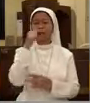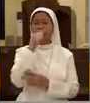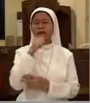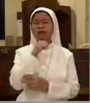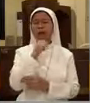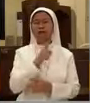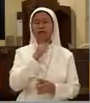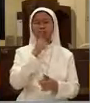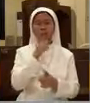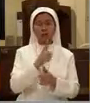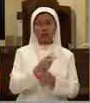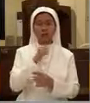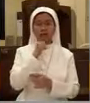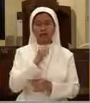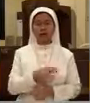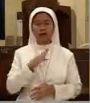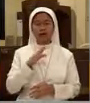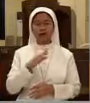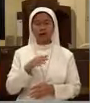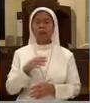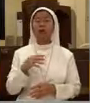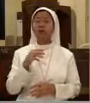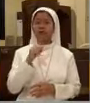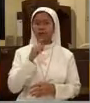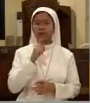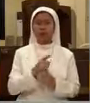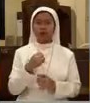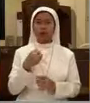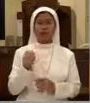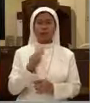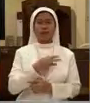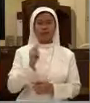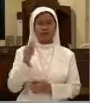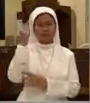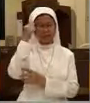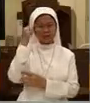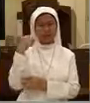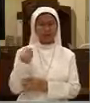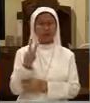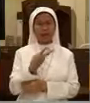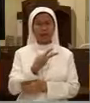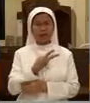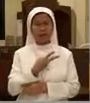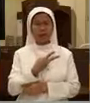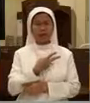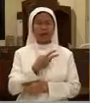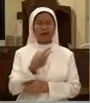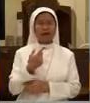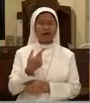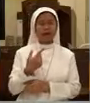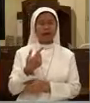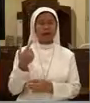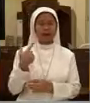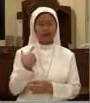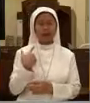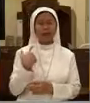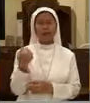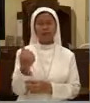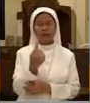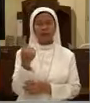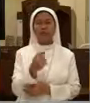We should admit that there is always an unbeliever. There is